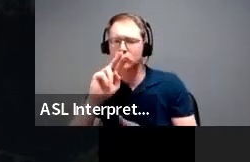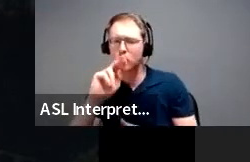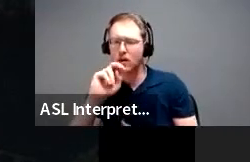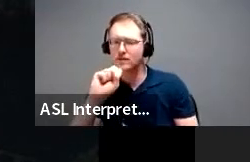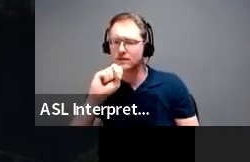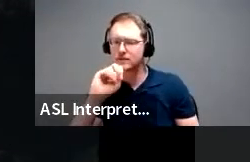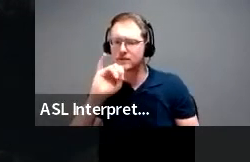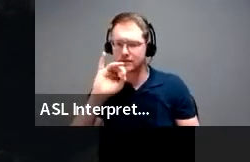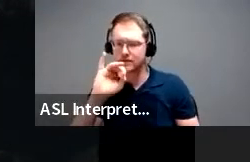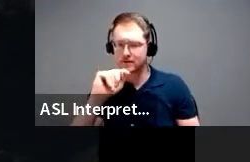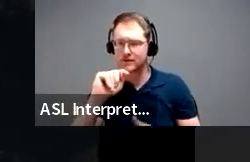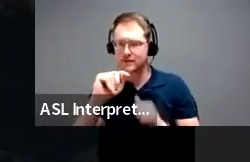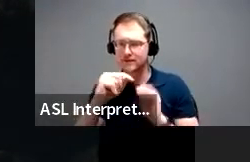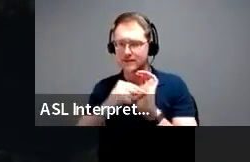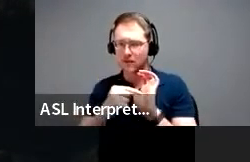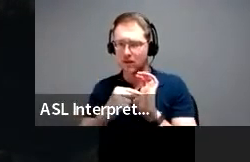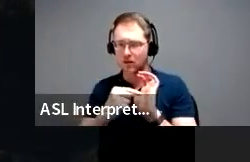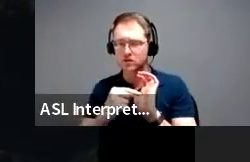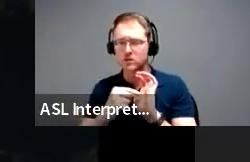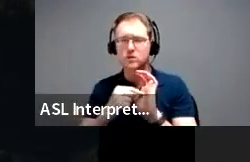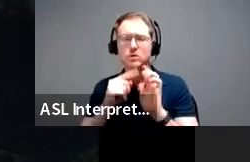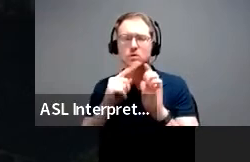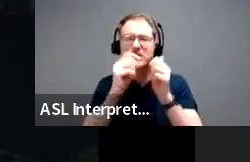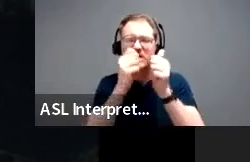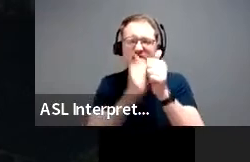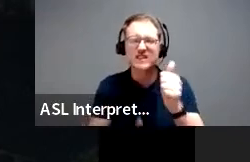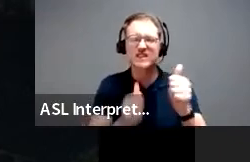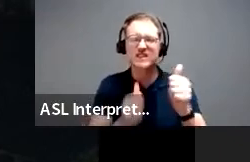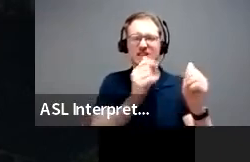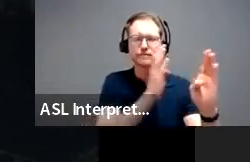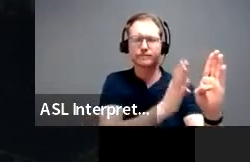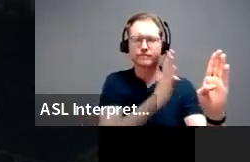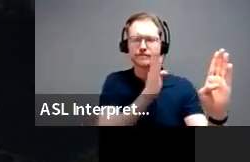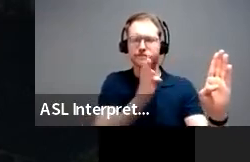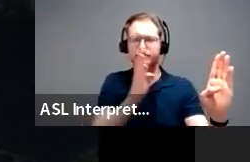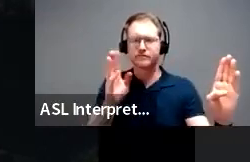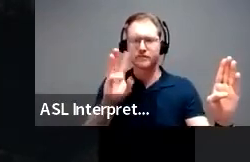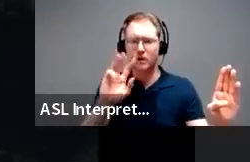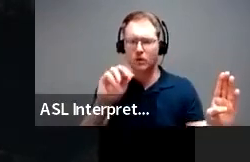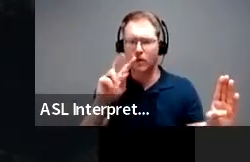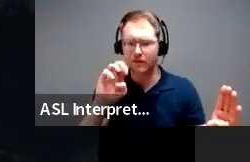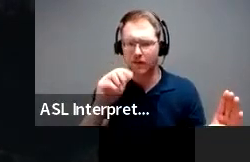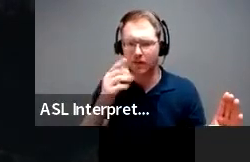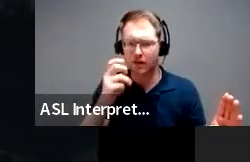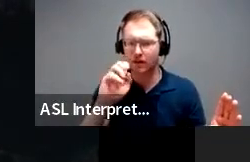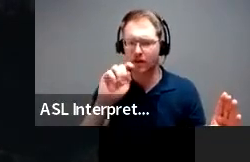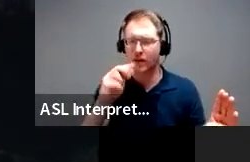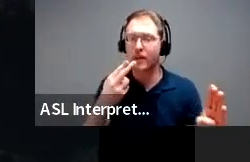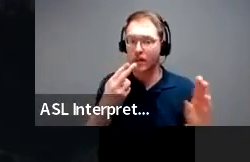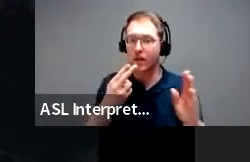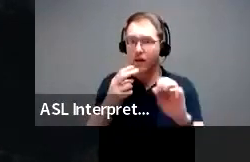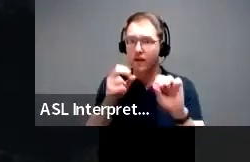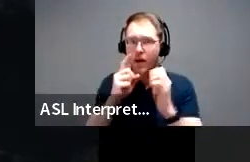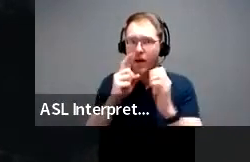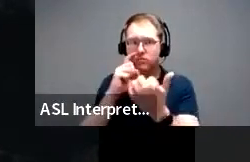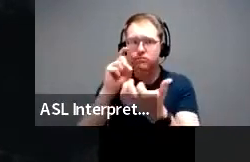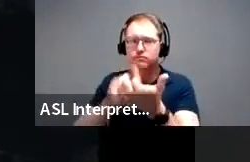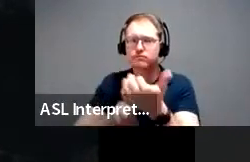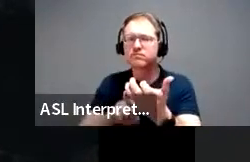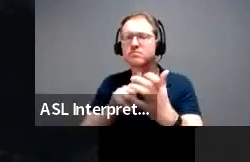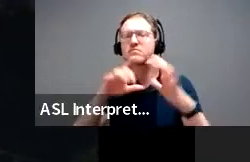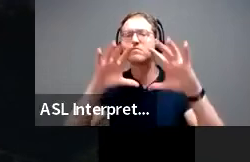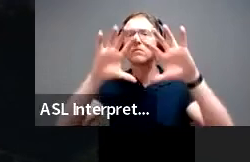each wavelength individually that allows us to actually detect molecules in the atmospheres of these